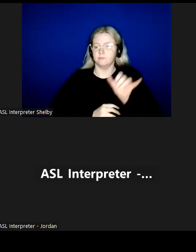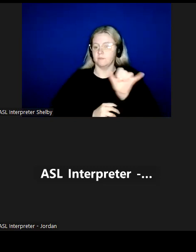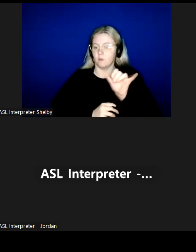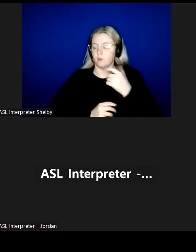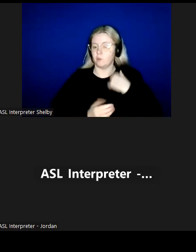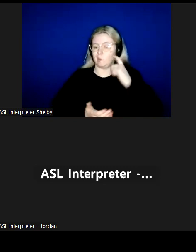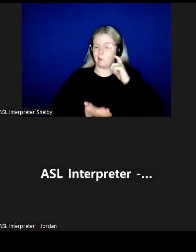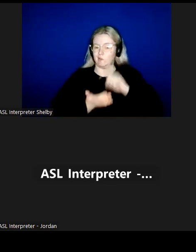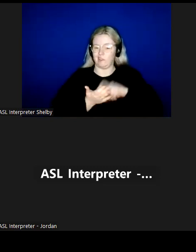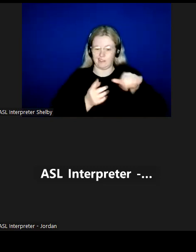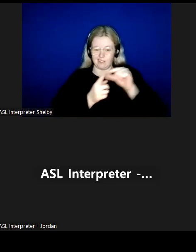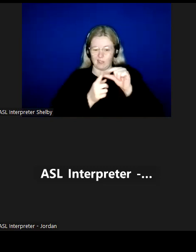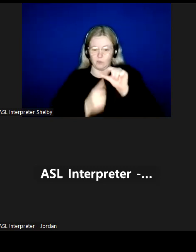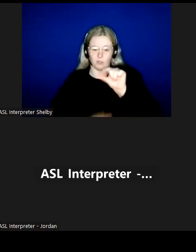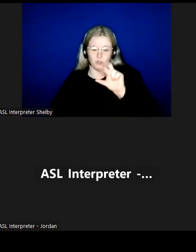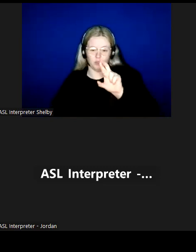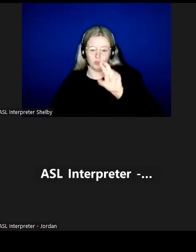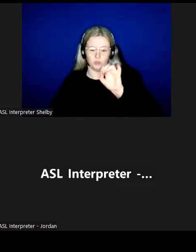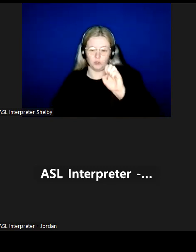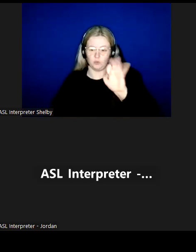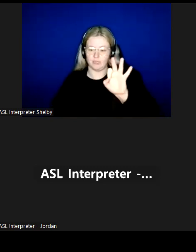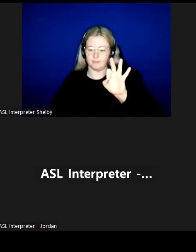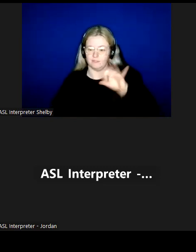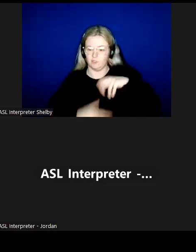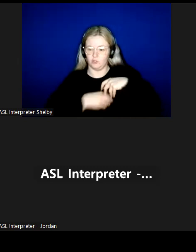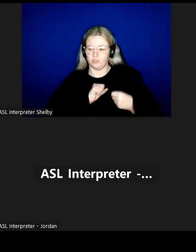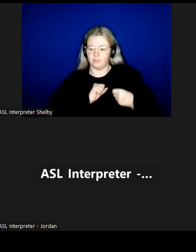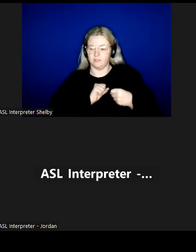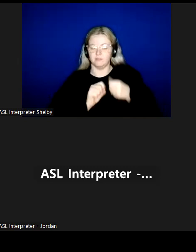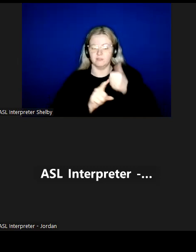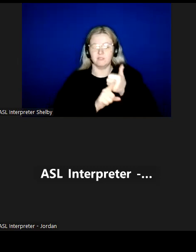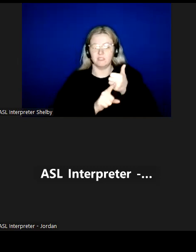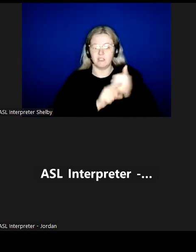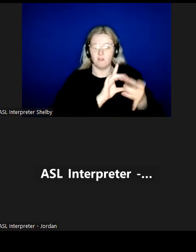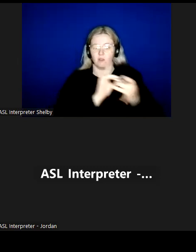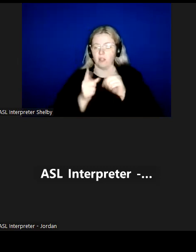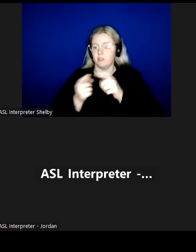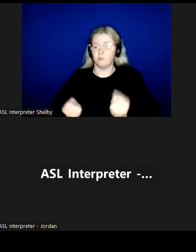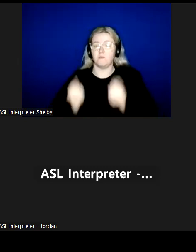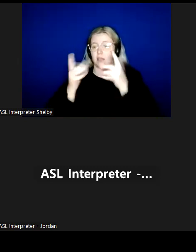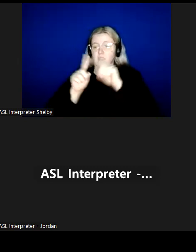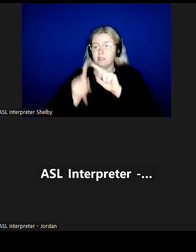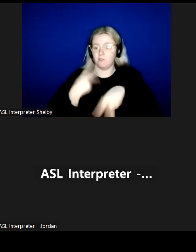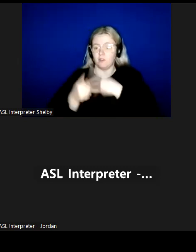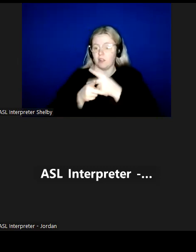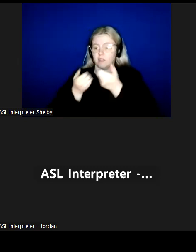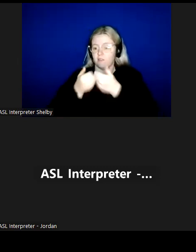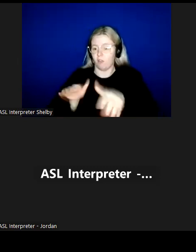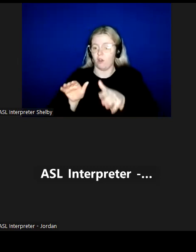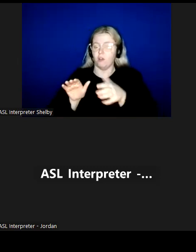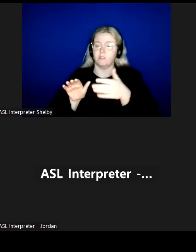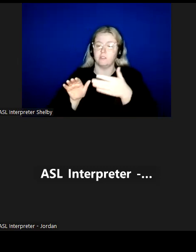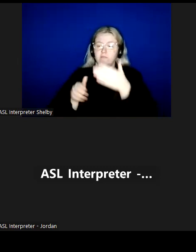grief is associated with many types of losses. And even change.